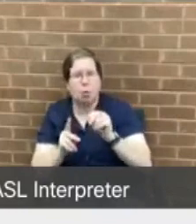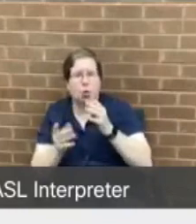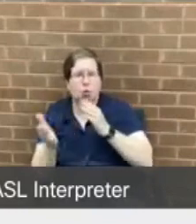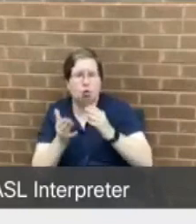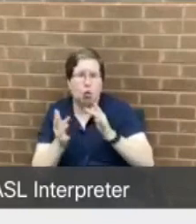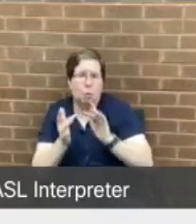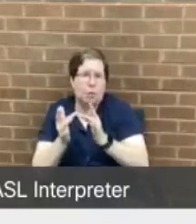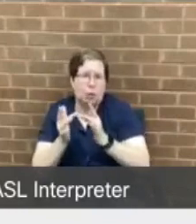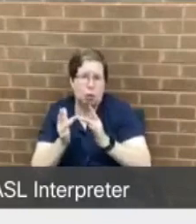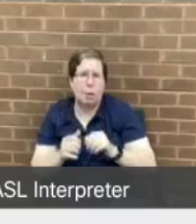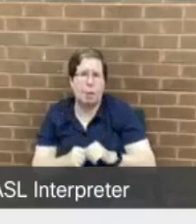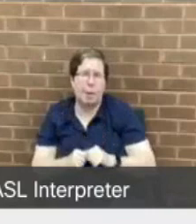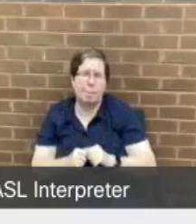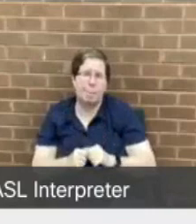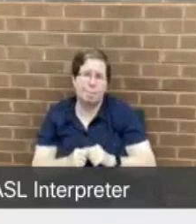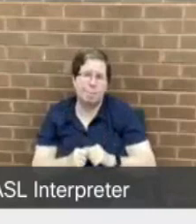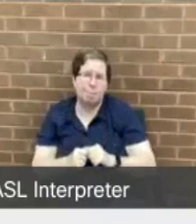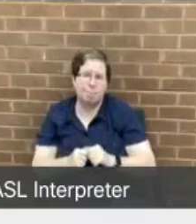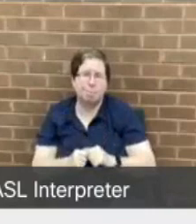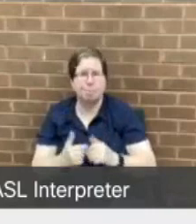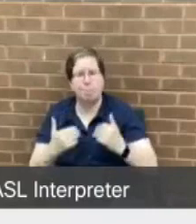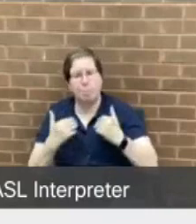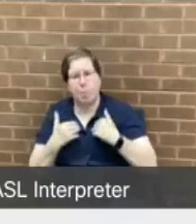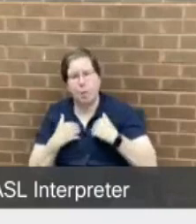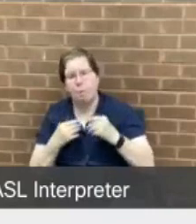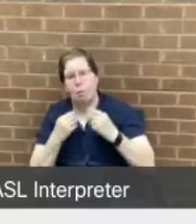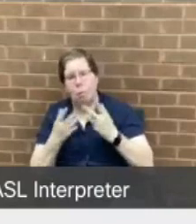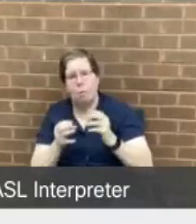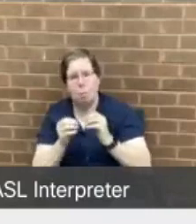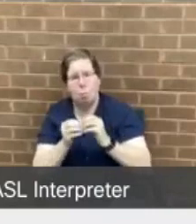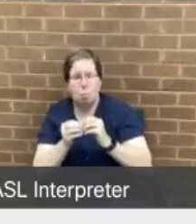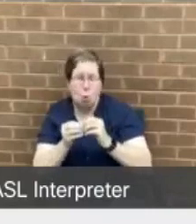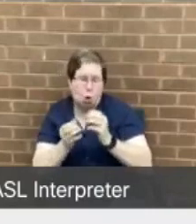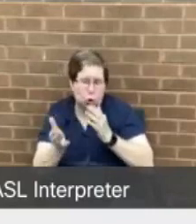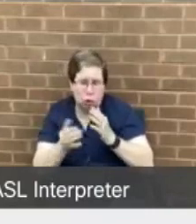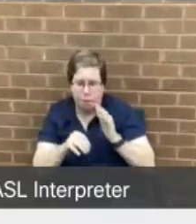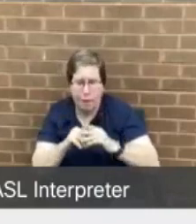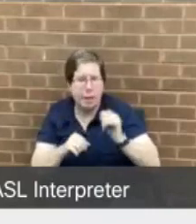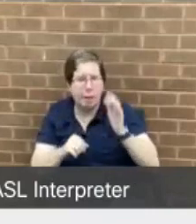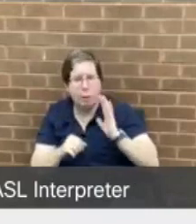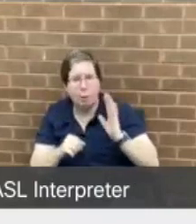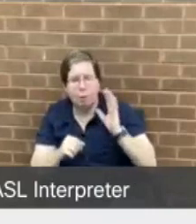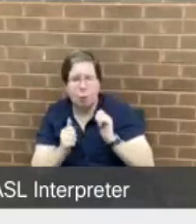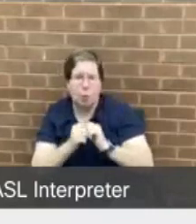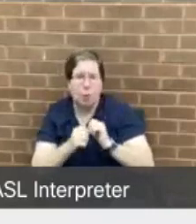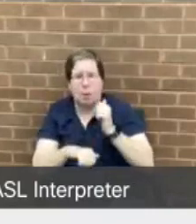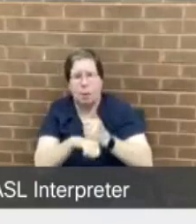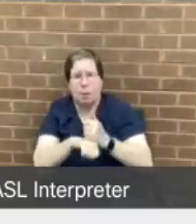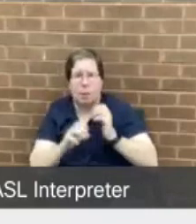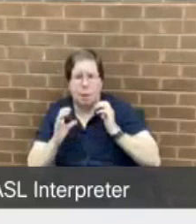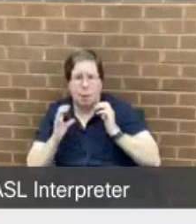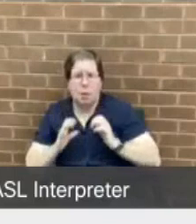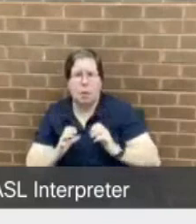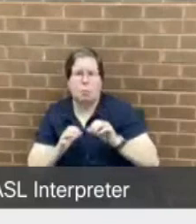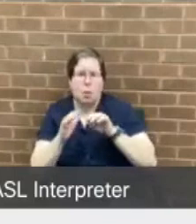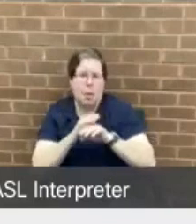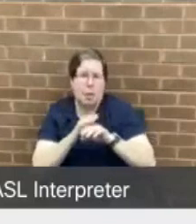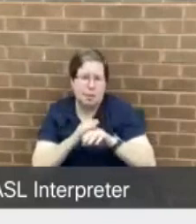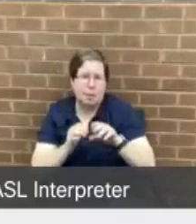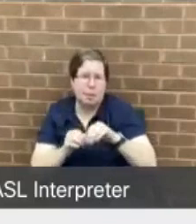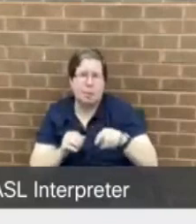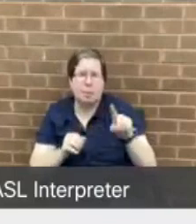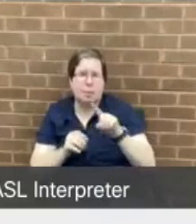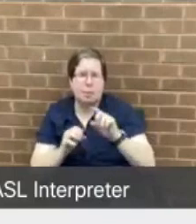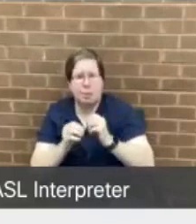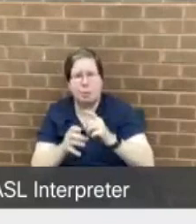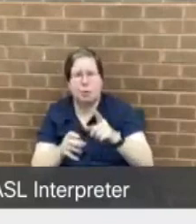online. We have offered more services than ever before with the implementation of our Customer Connect system from March to August